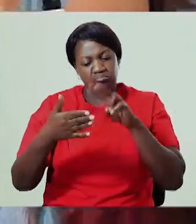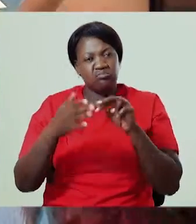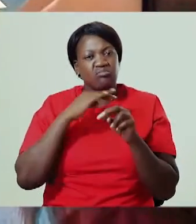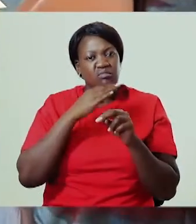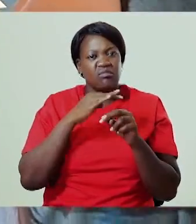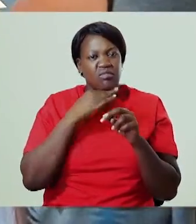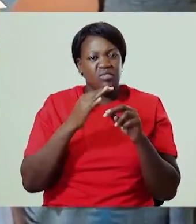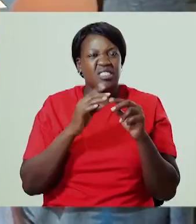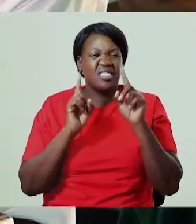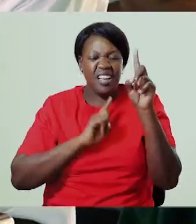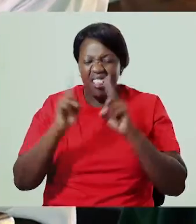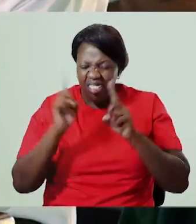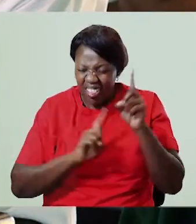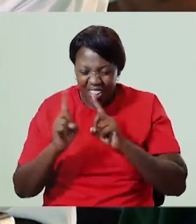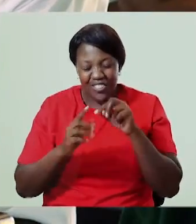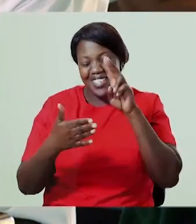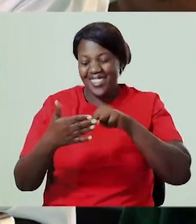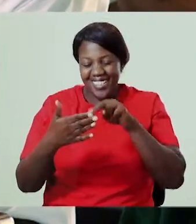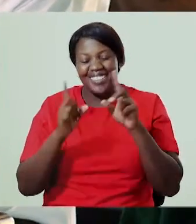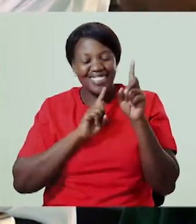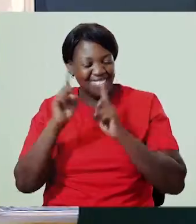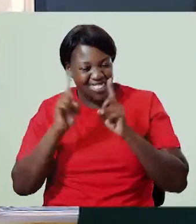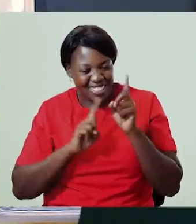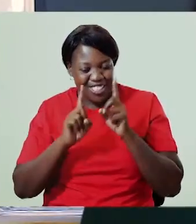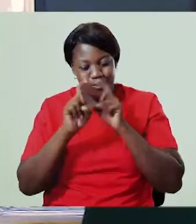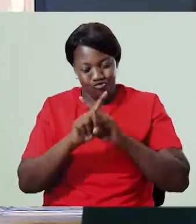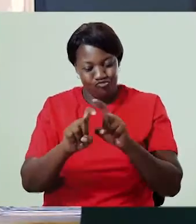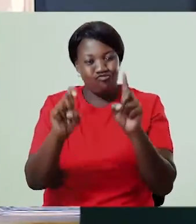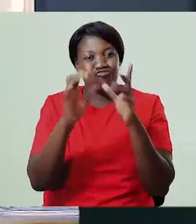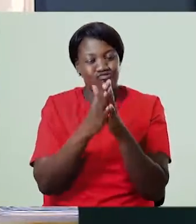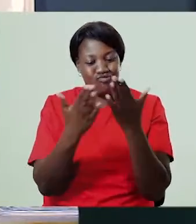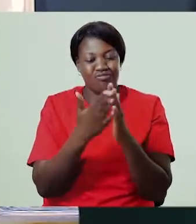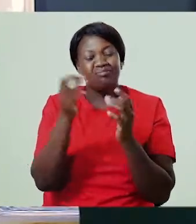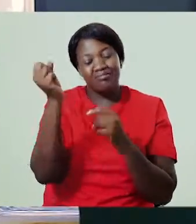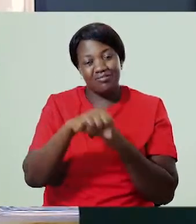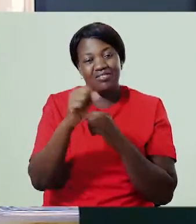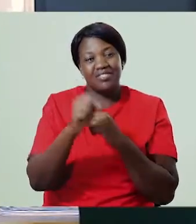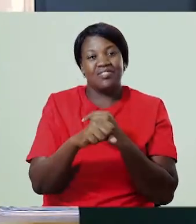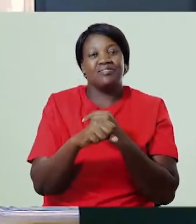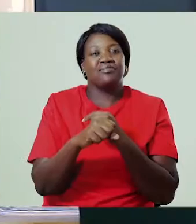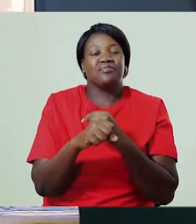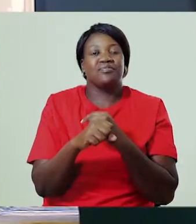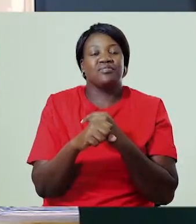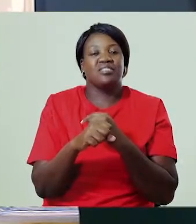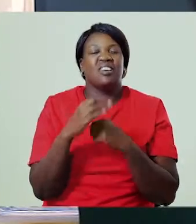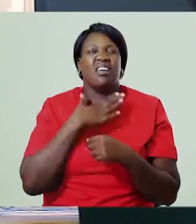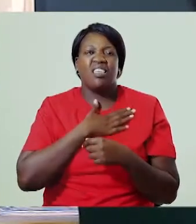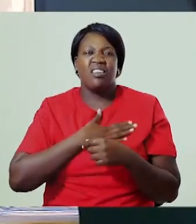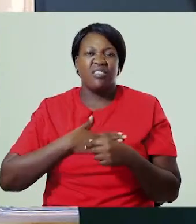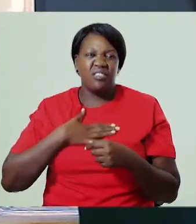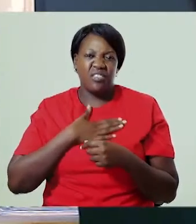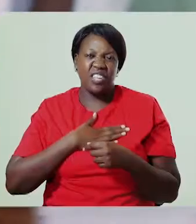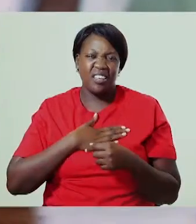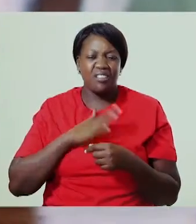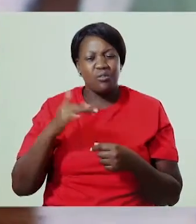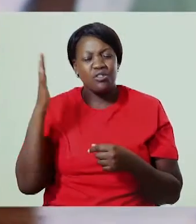was laughing at some incidents while reading the novel. Yes. And you will either feel like you want to